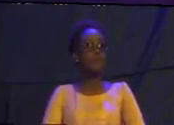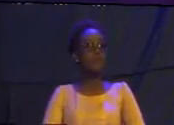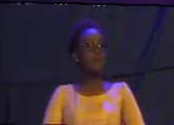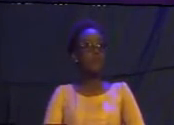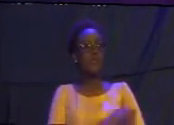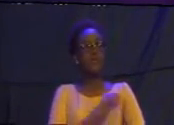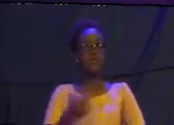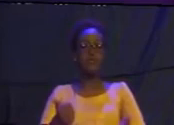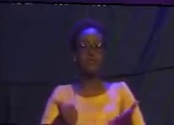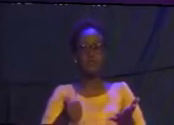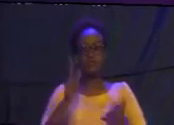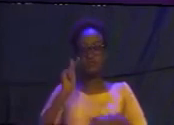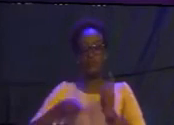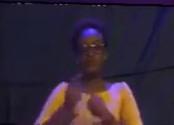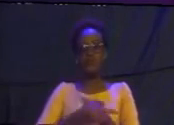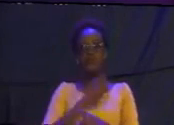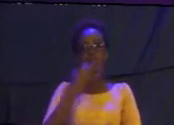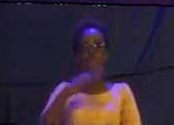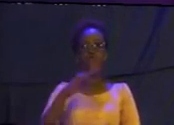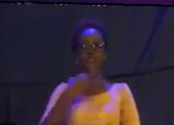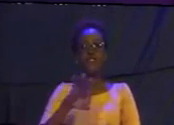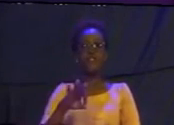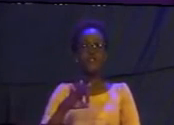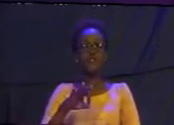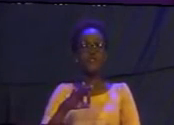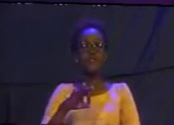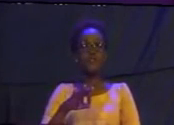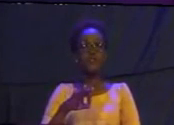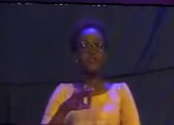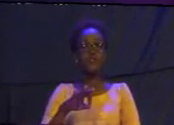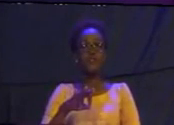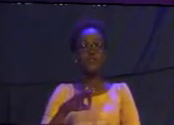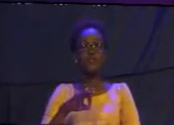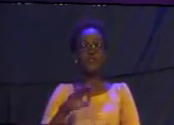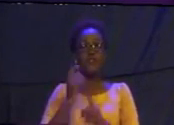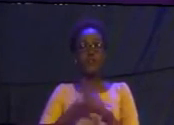Bene data nanone kuva muri France. We also have another team from France.